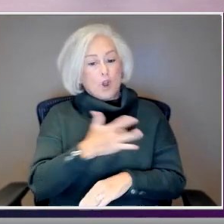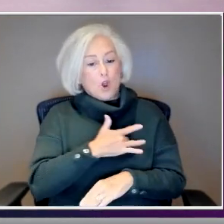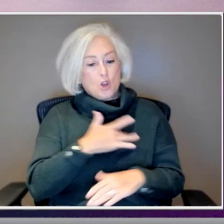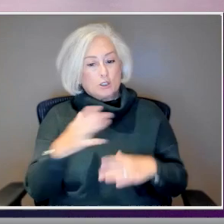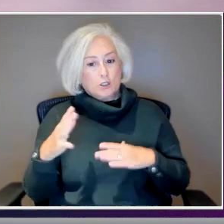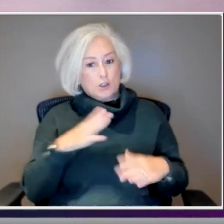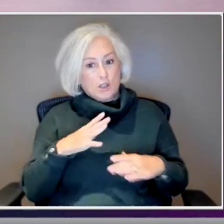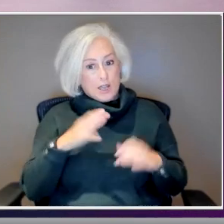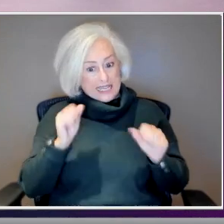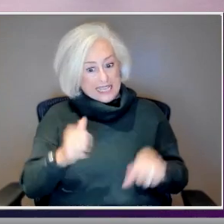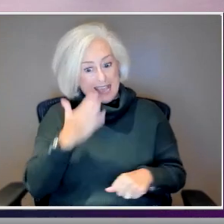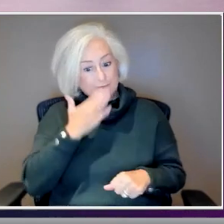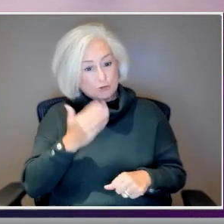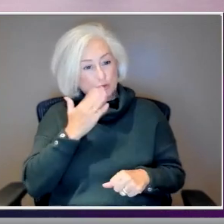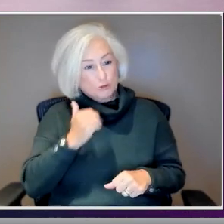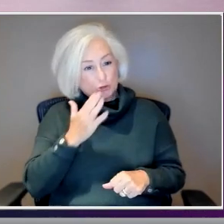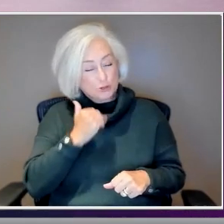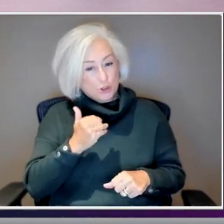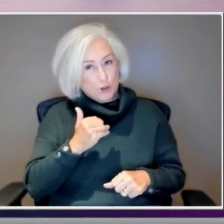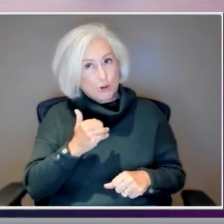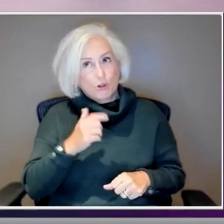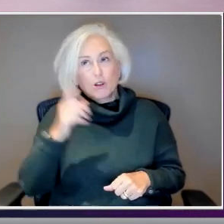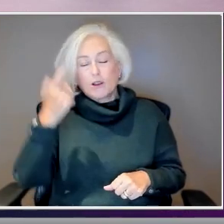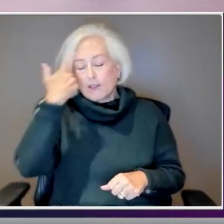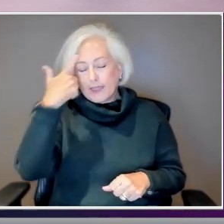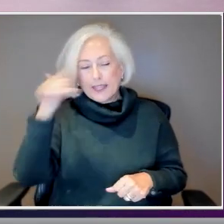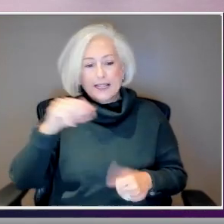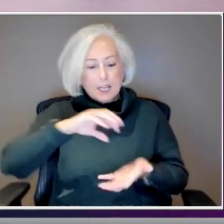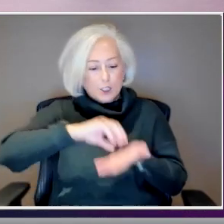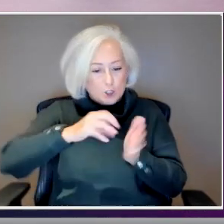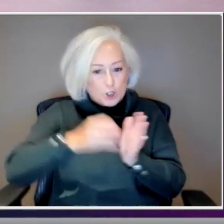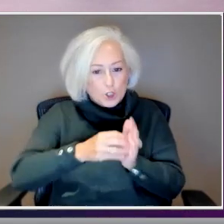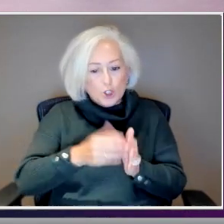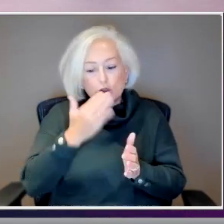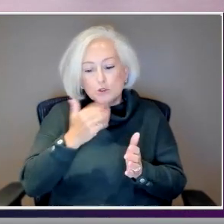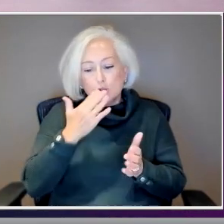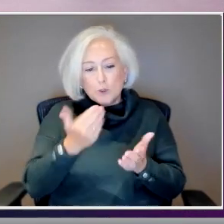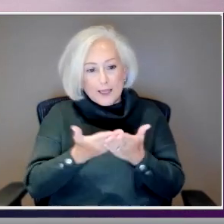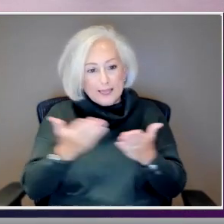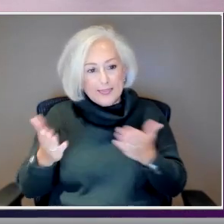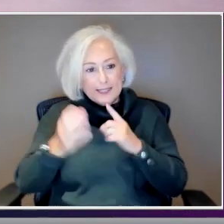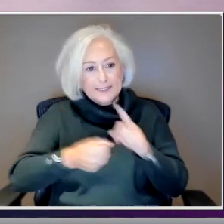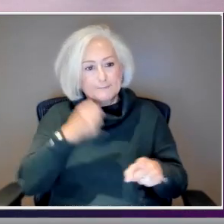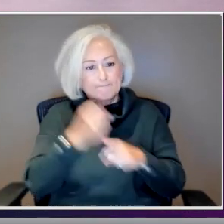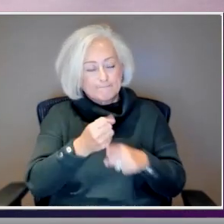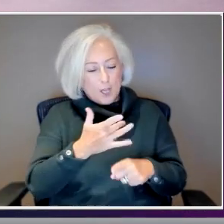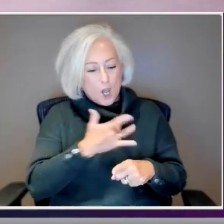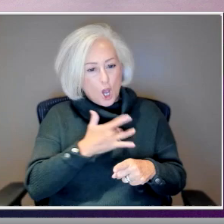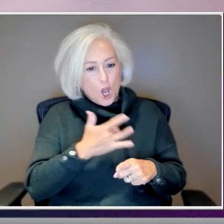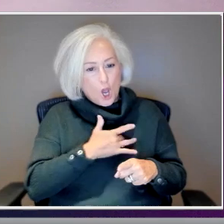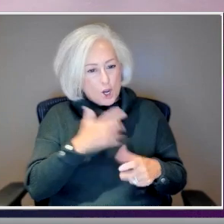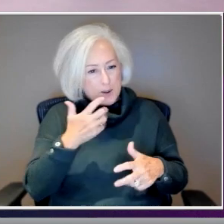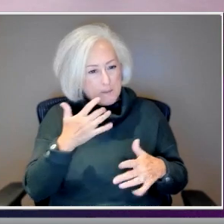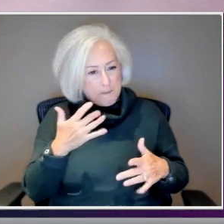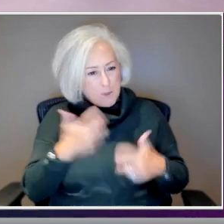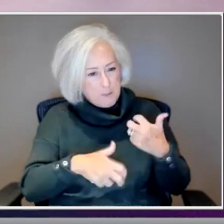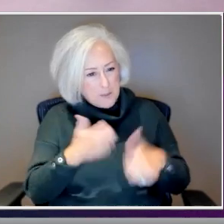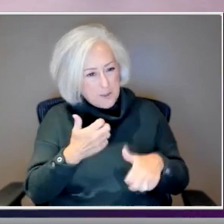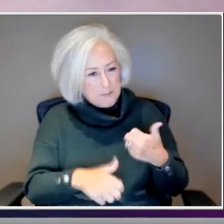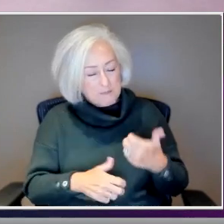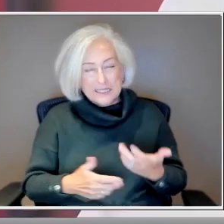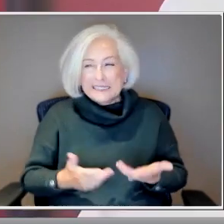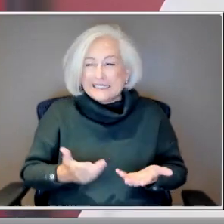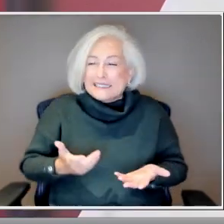a lot of cookies and sweet things, can that trigger a heart pounding event? I suppose possibly. I